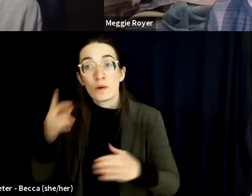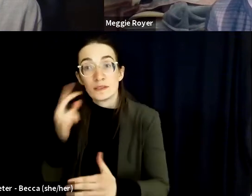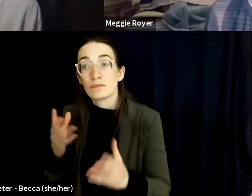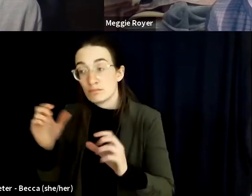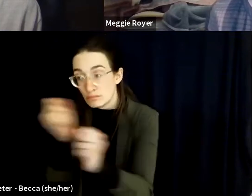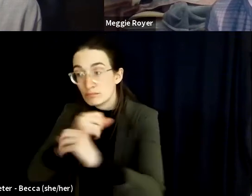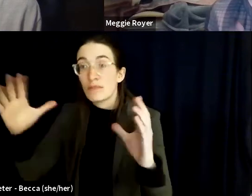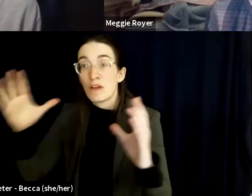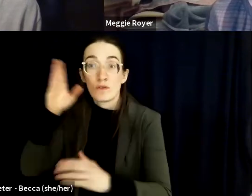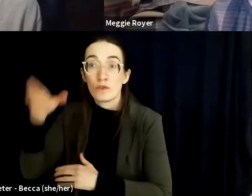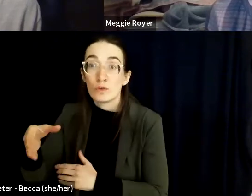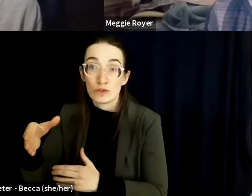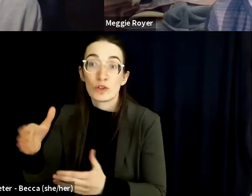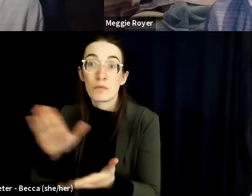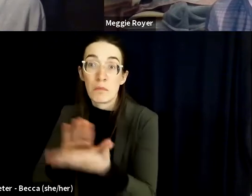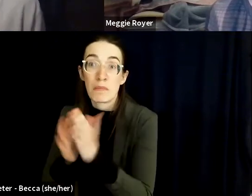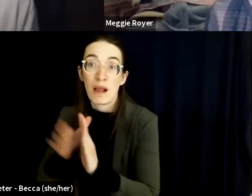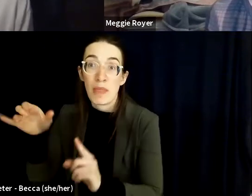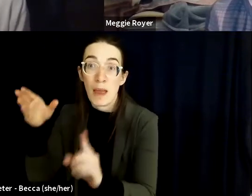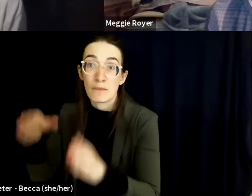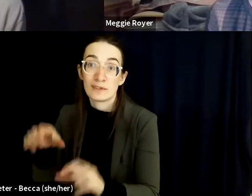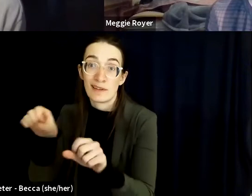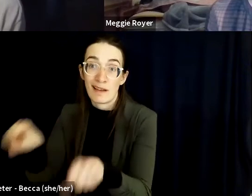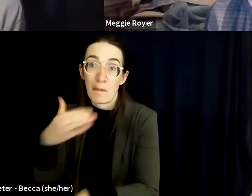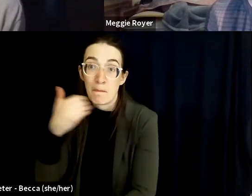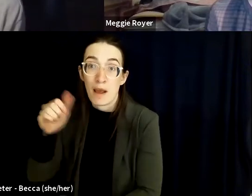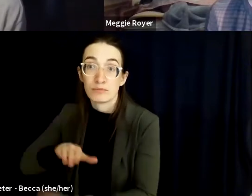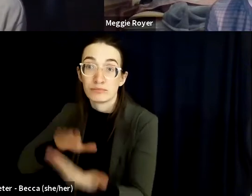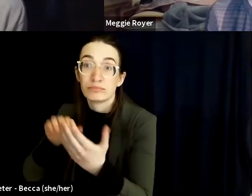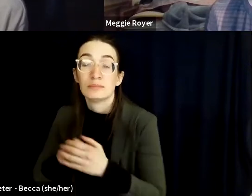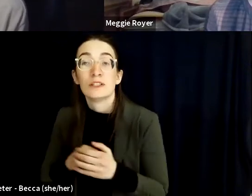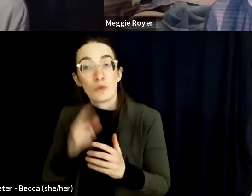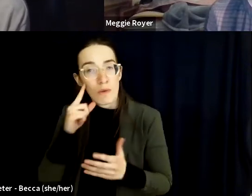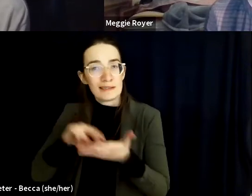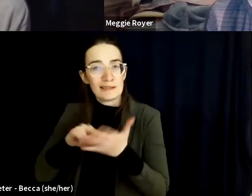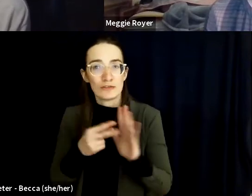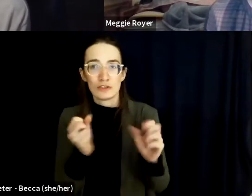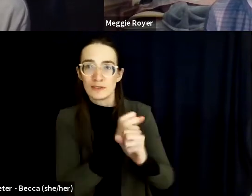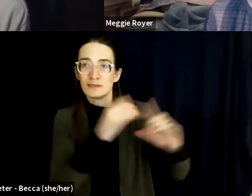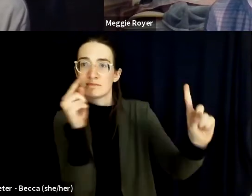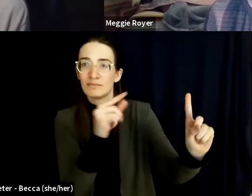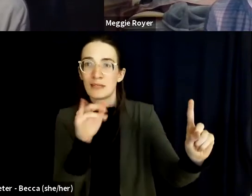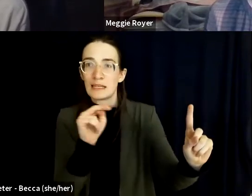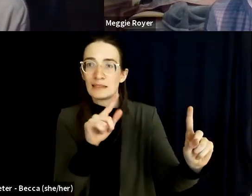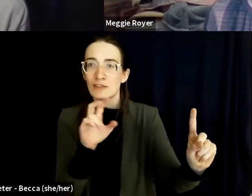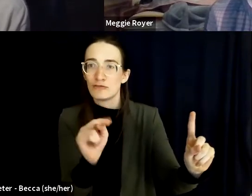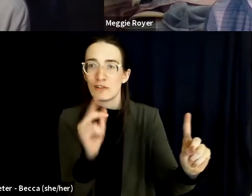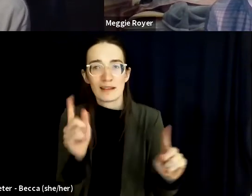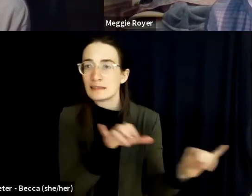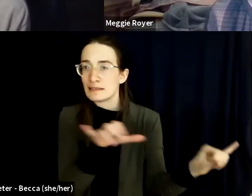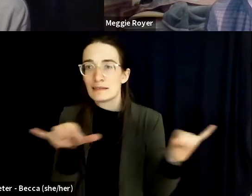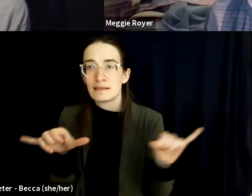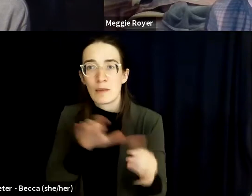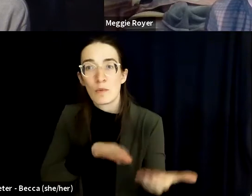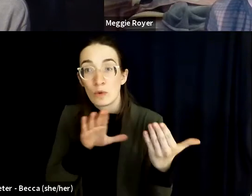future. So that's kind of how I think about intentions in that way, acknowledging that it's difficult, but